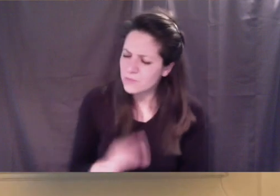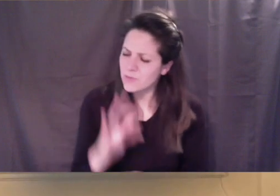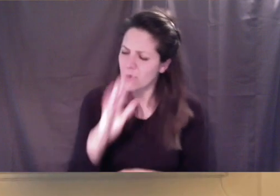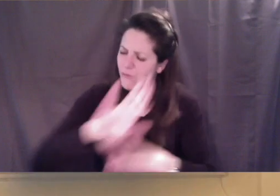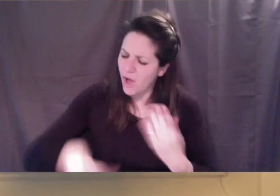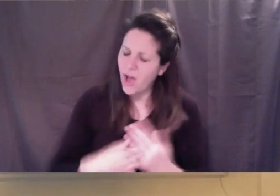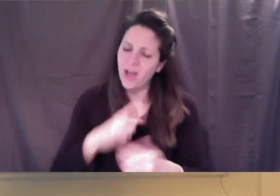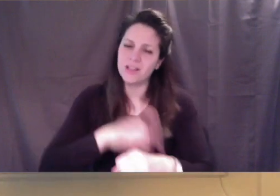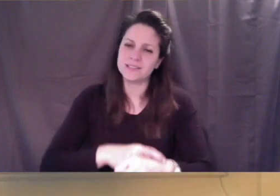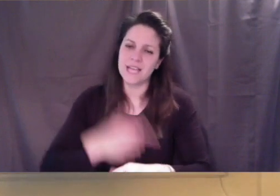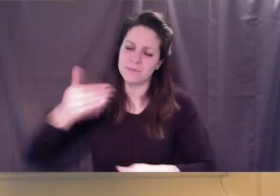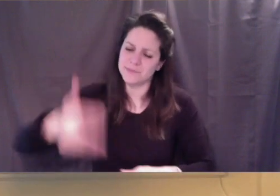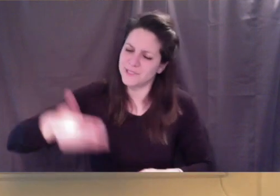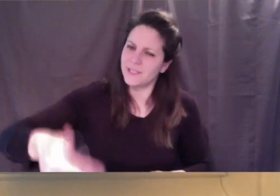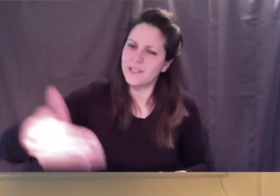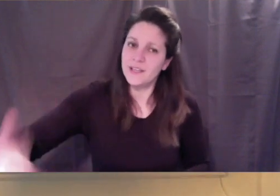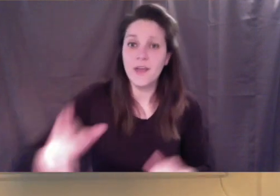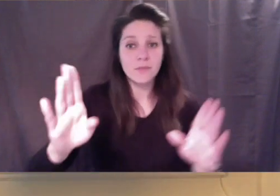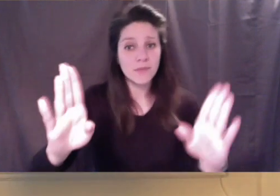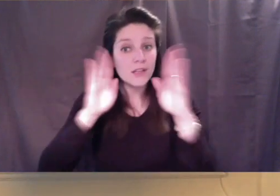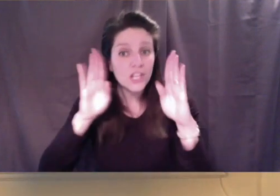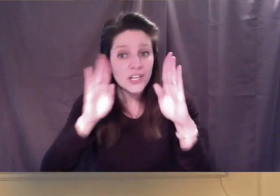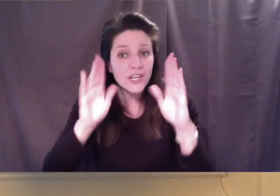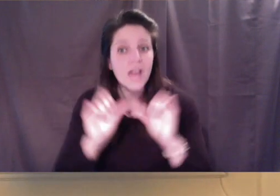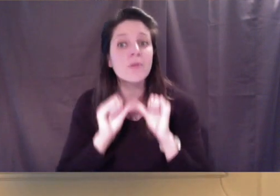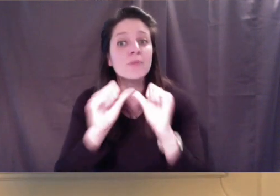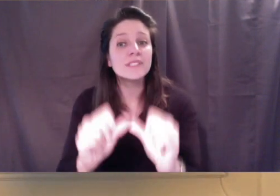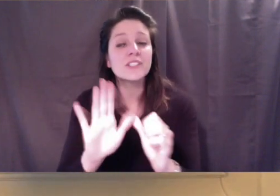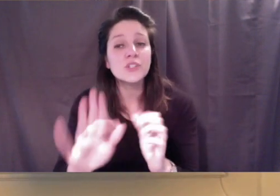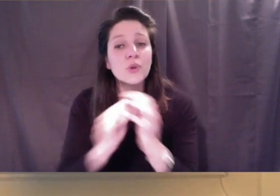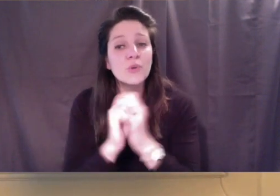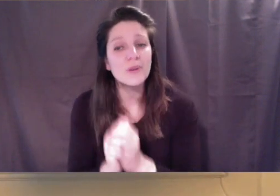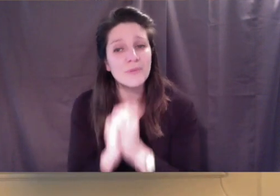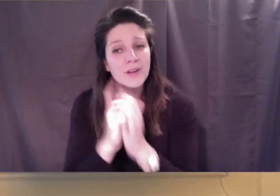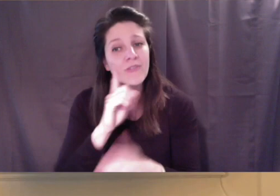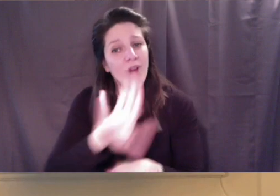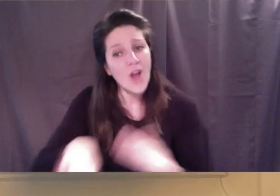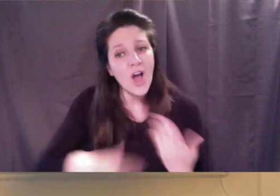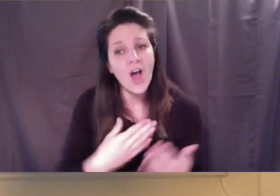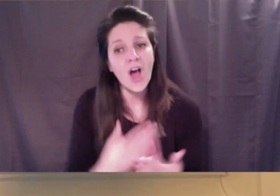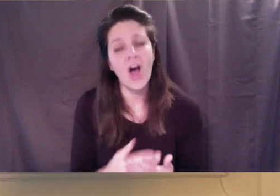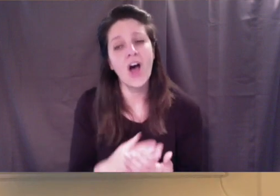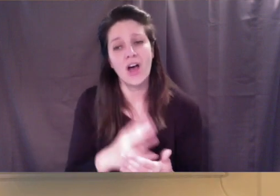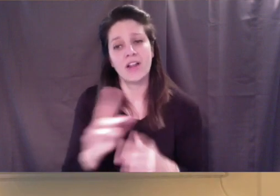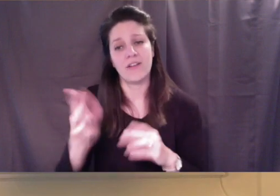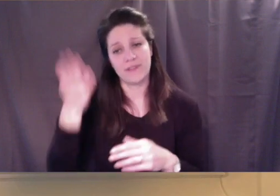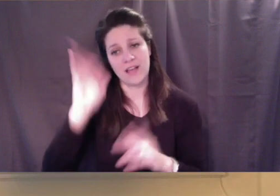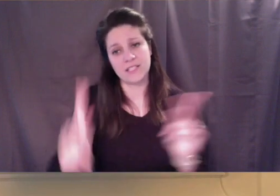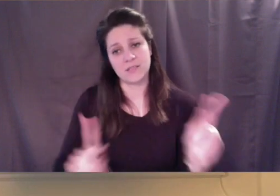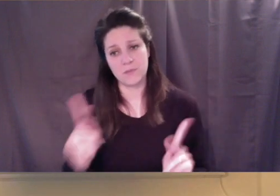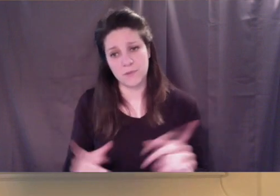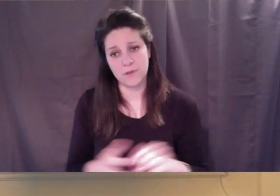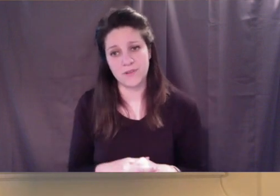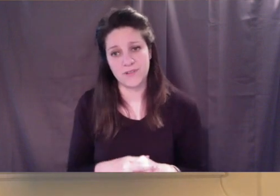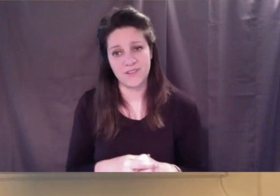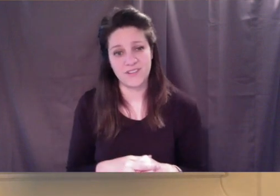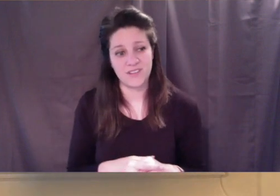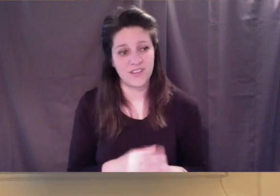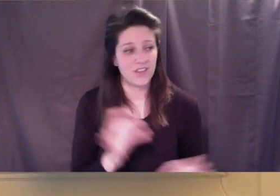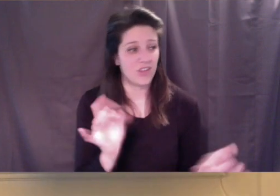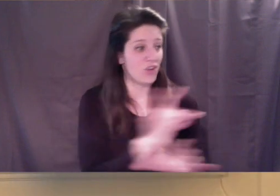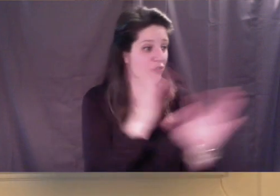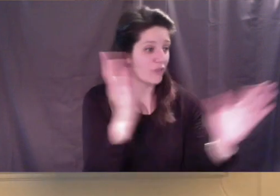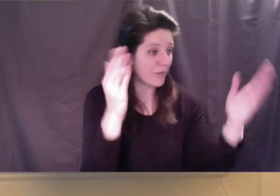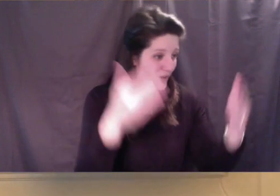the Spirit at all times and on every occasion. Stay alert and be persistent in your prayers for all of God's holy people.